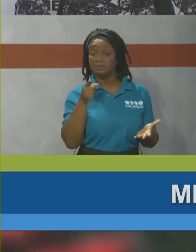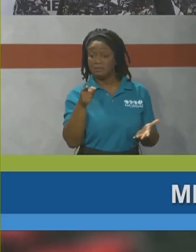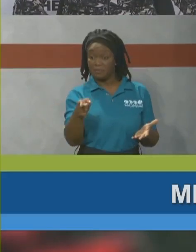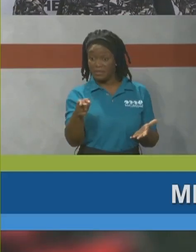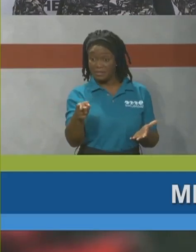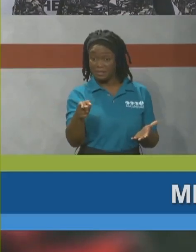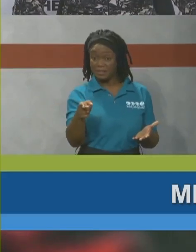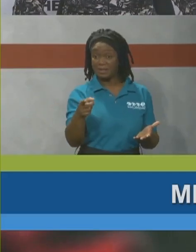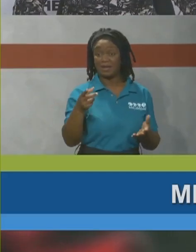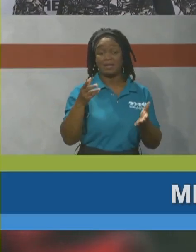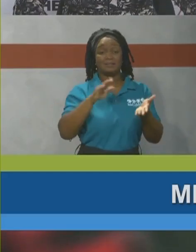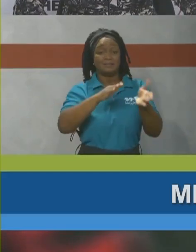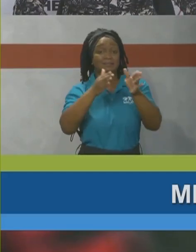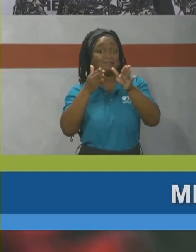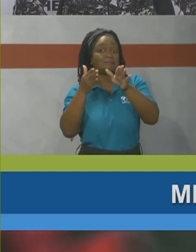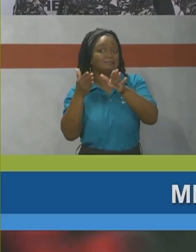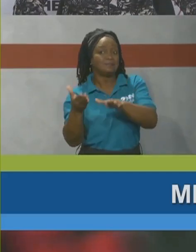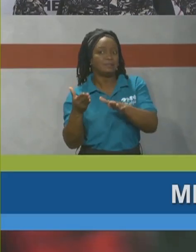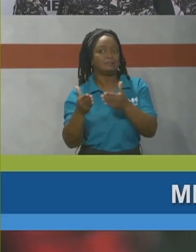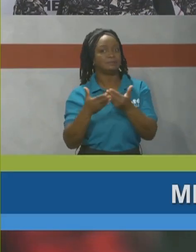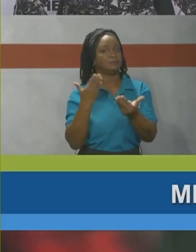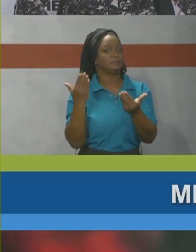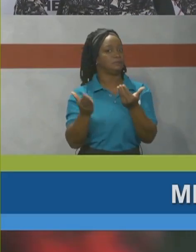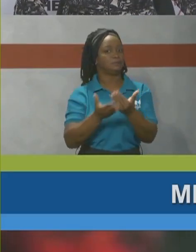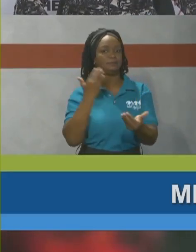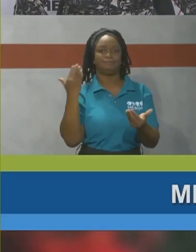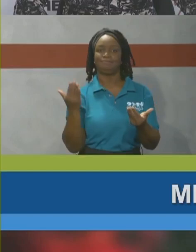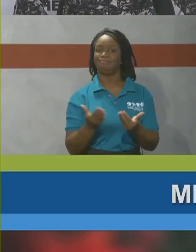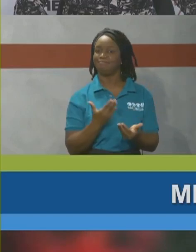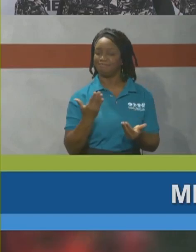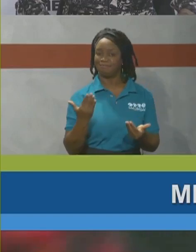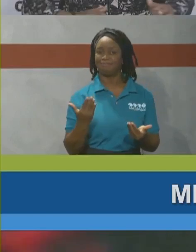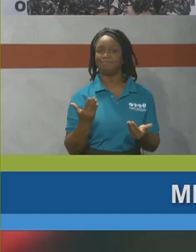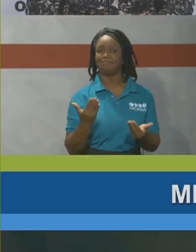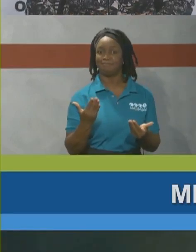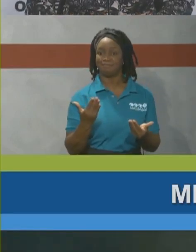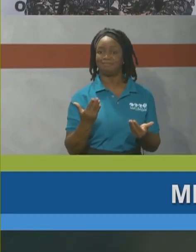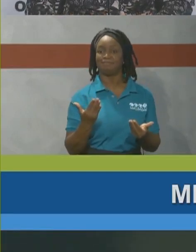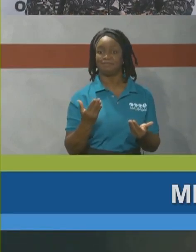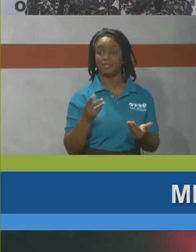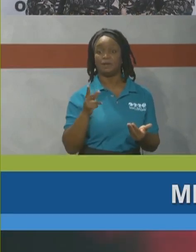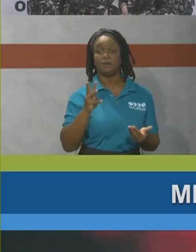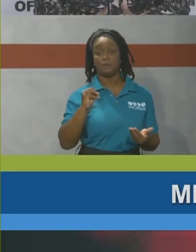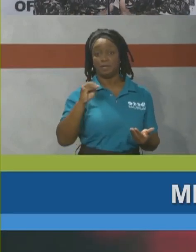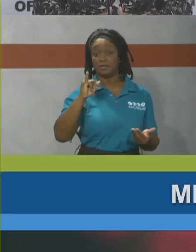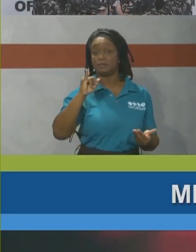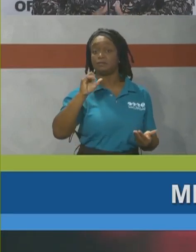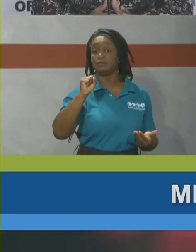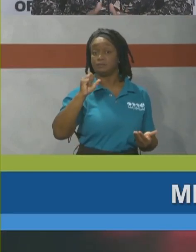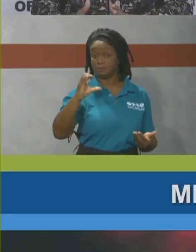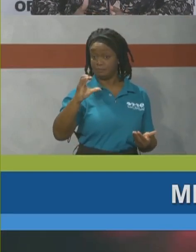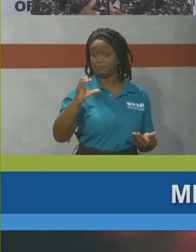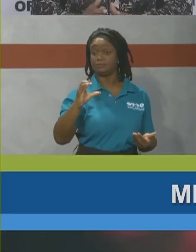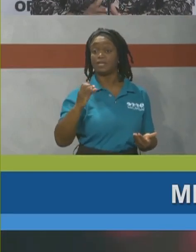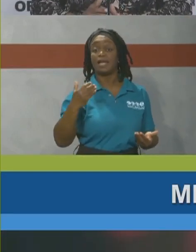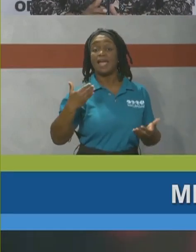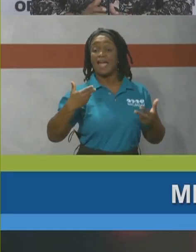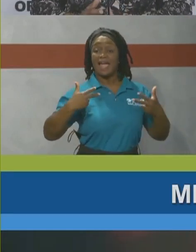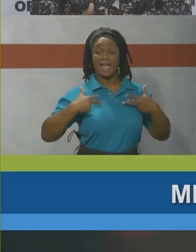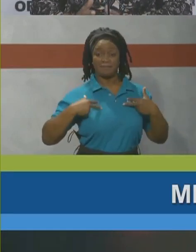far. We're looking at, in terms of the MIS-C, we're seeing that there's been a high